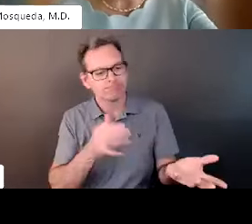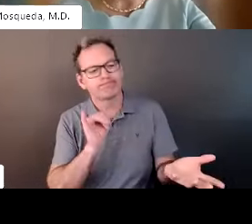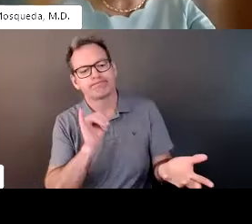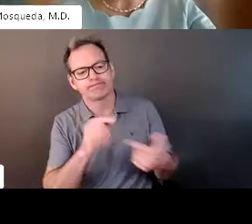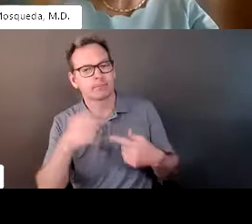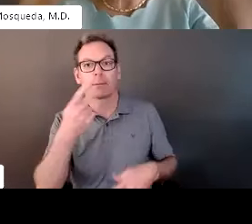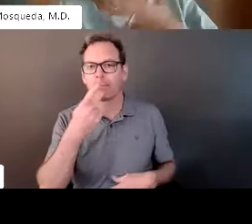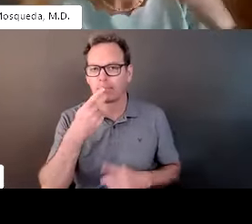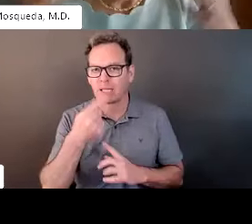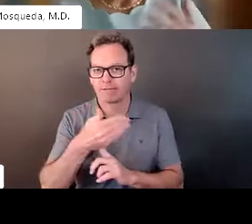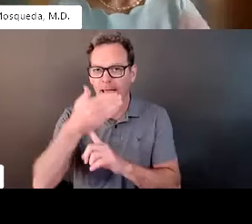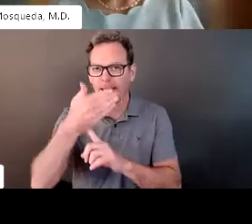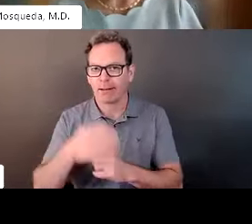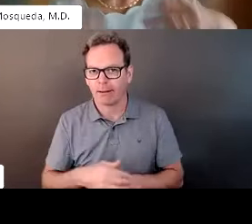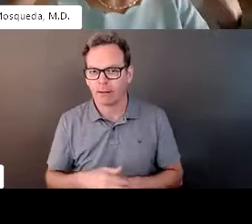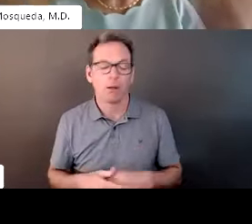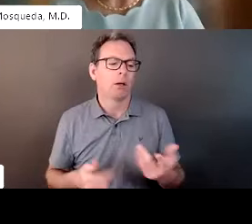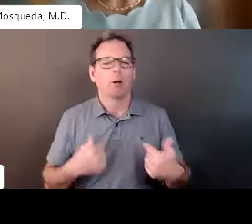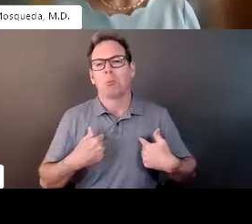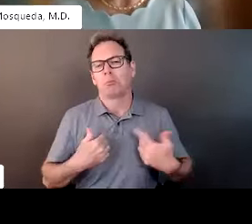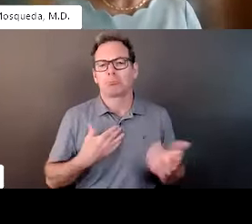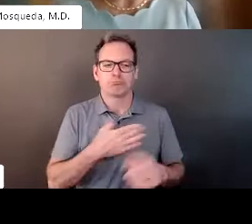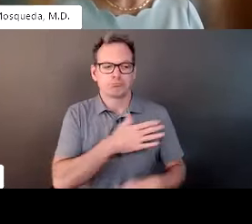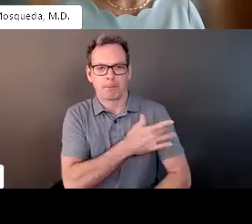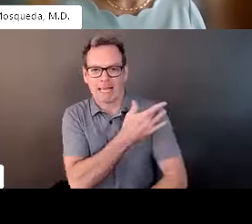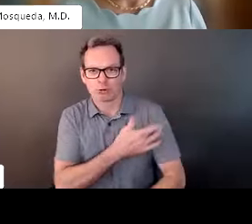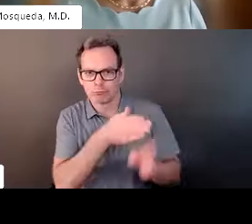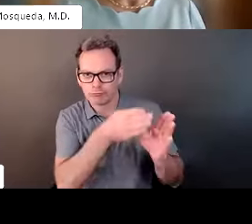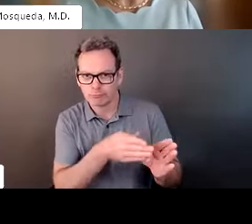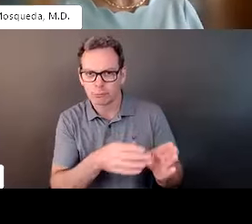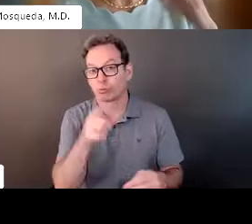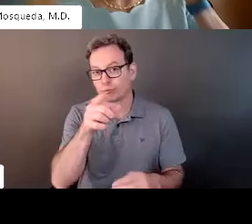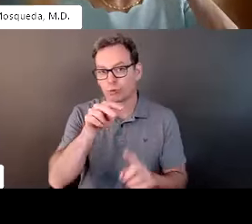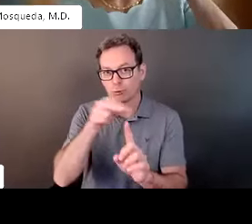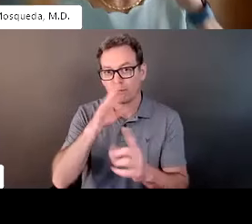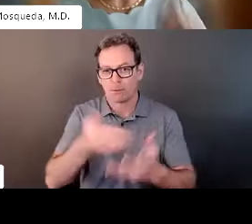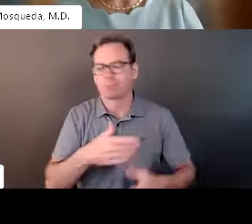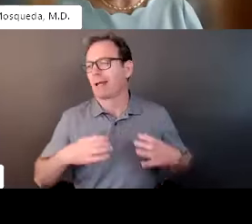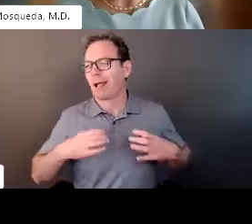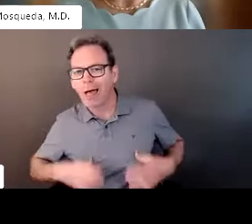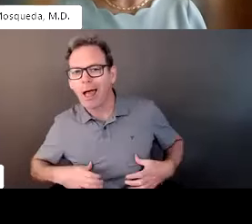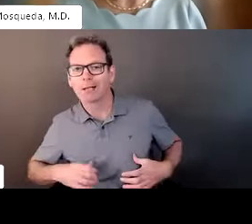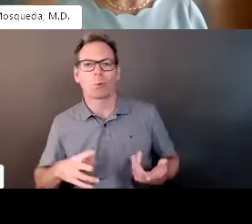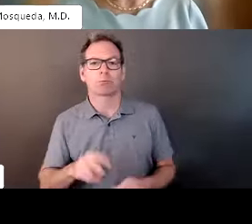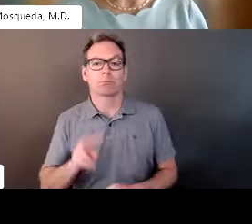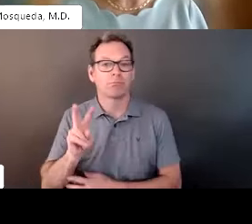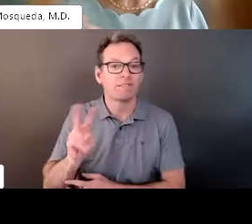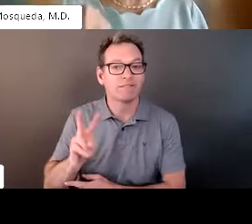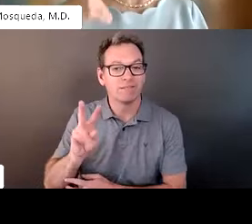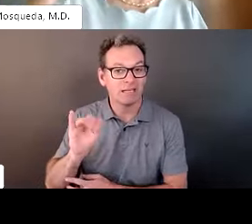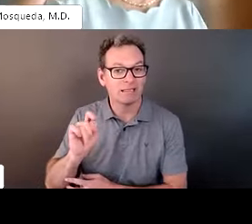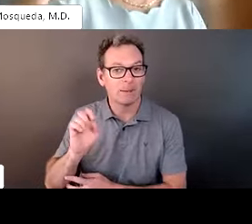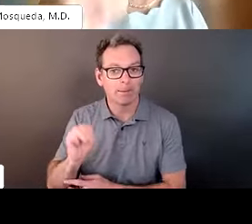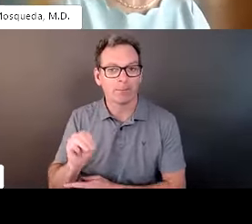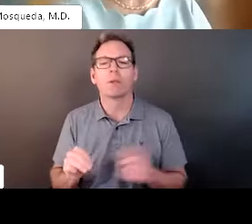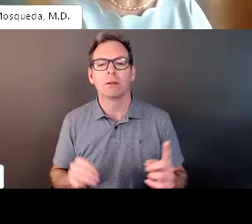we might call victim, but you get the idea, and the caregiver. Do we have, particularly for people with dementia, a caregiver